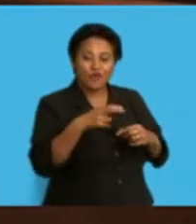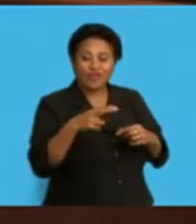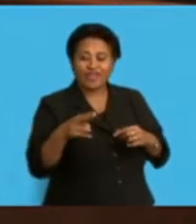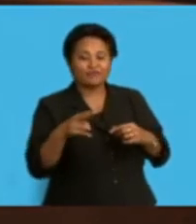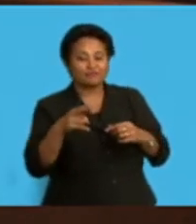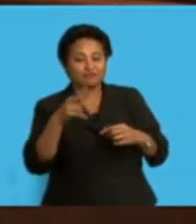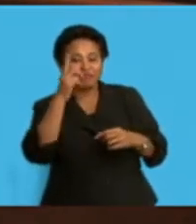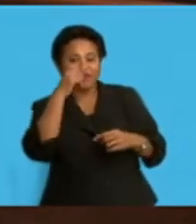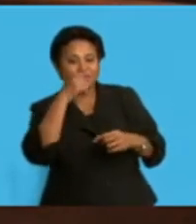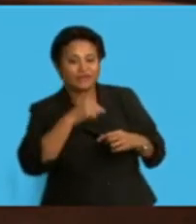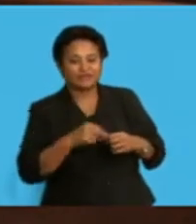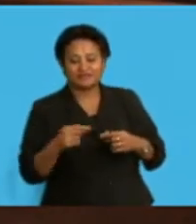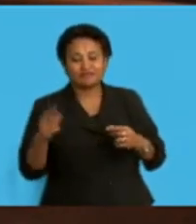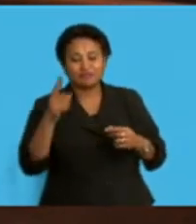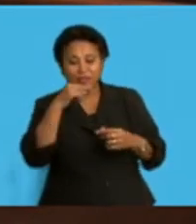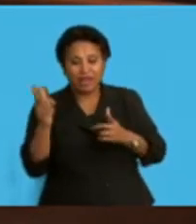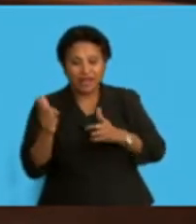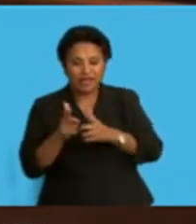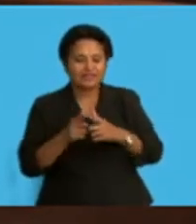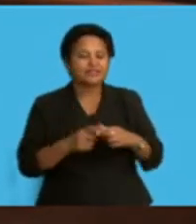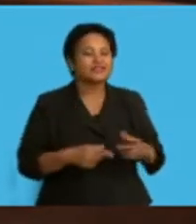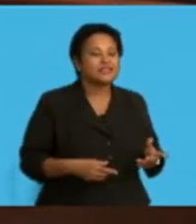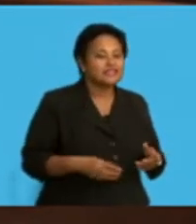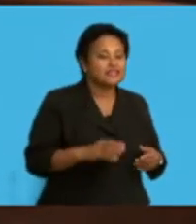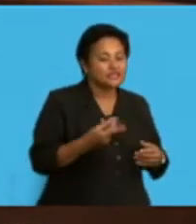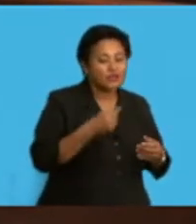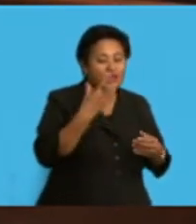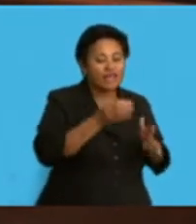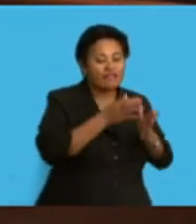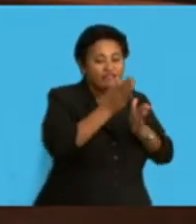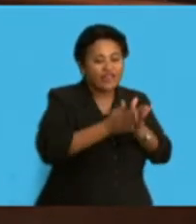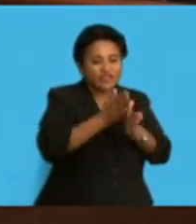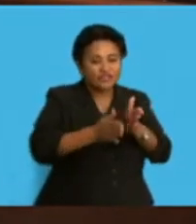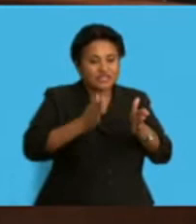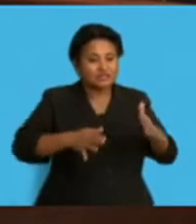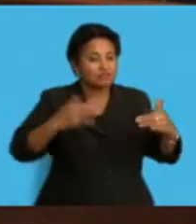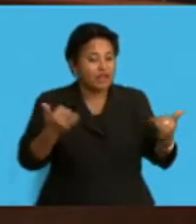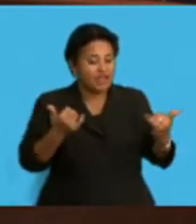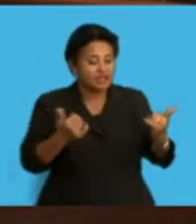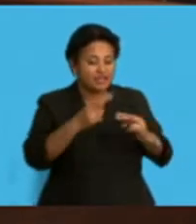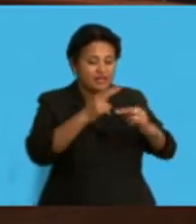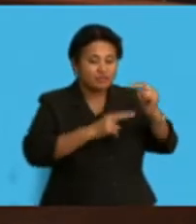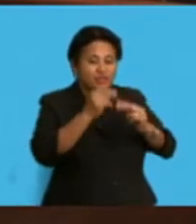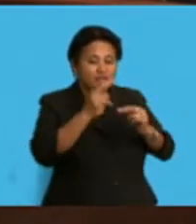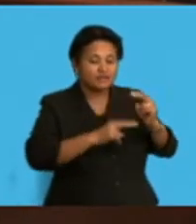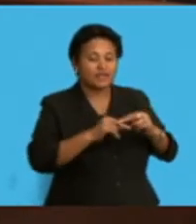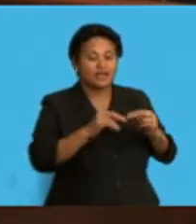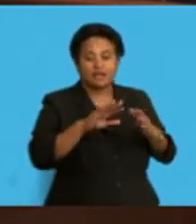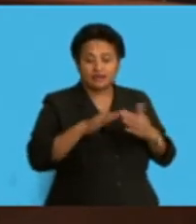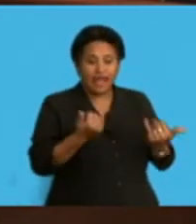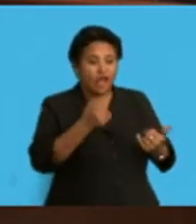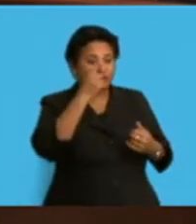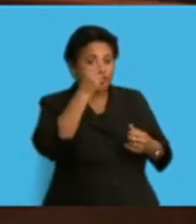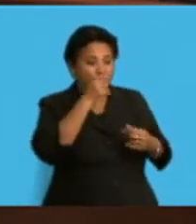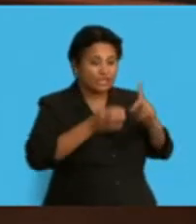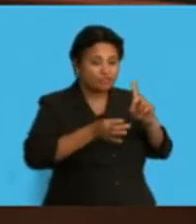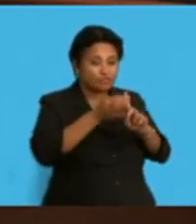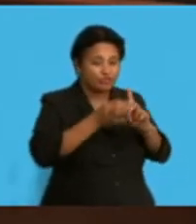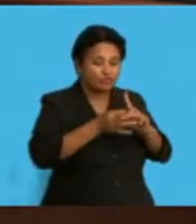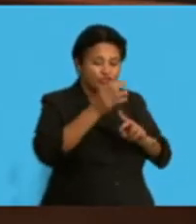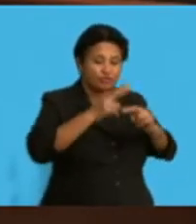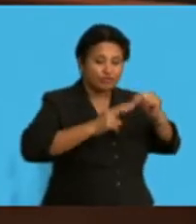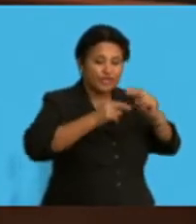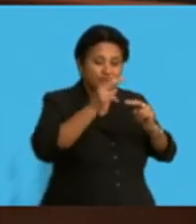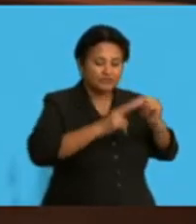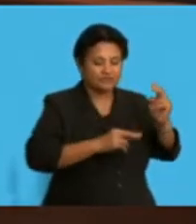every day. Home construction is rising. More factories and warehouses are being built. People are making improvements to their homes. Thousands of young Fijians are going